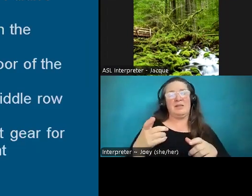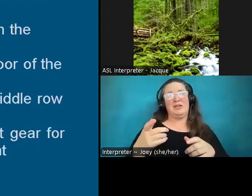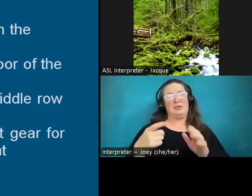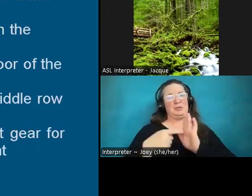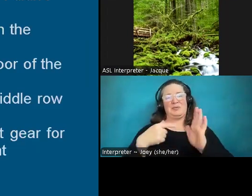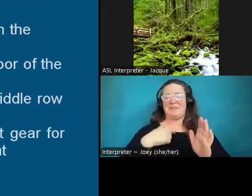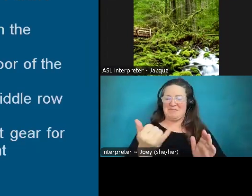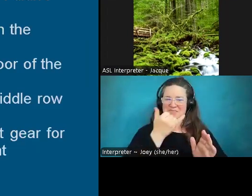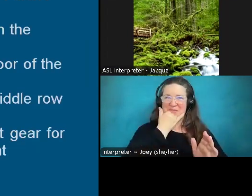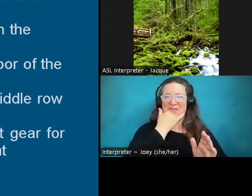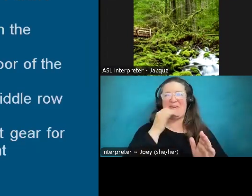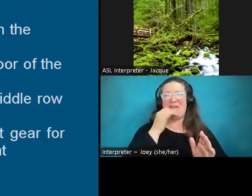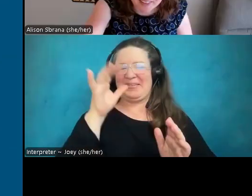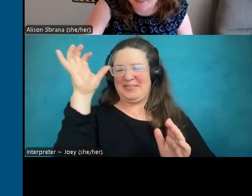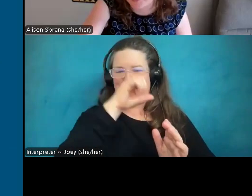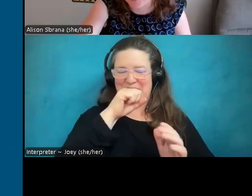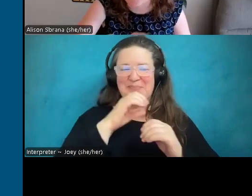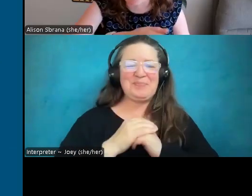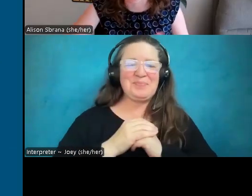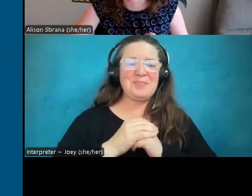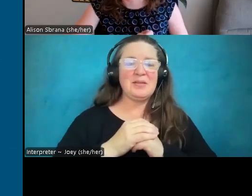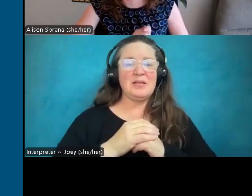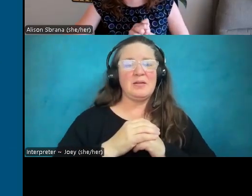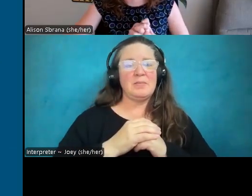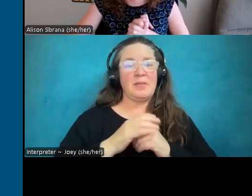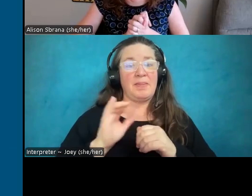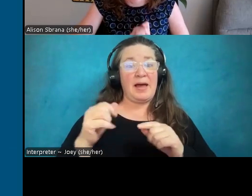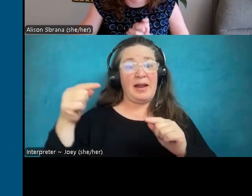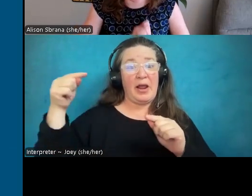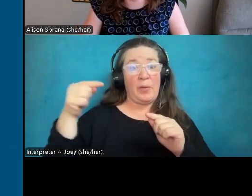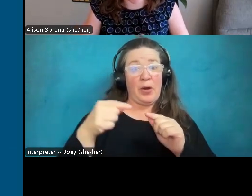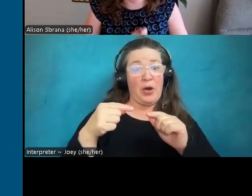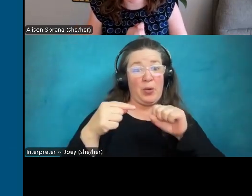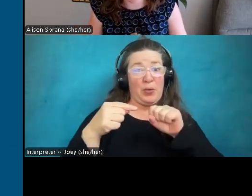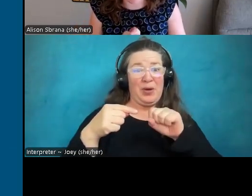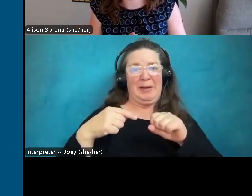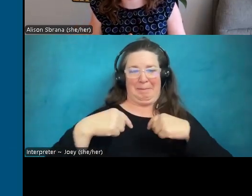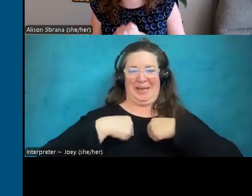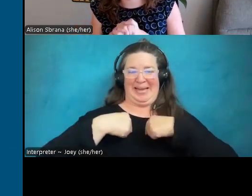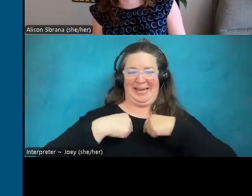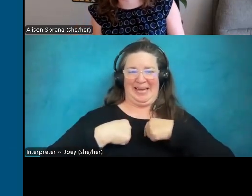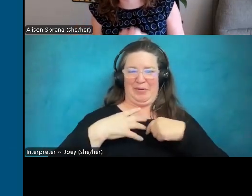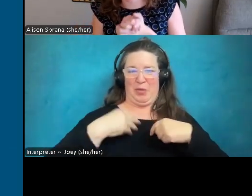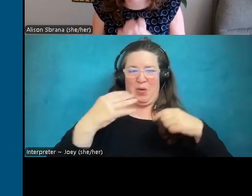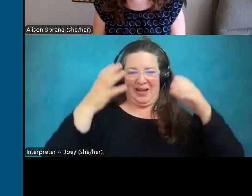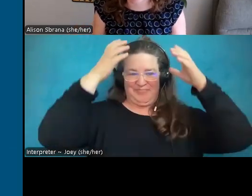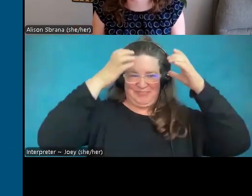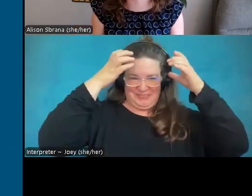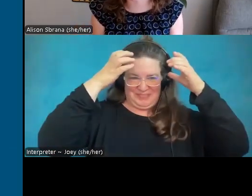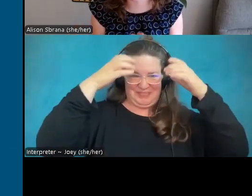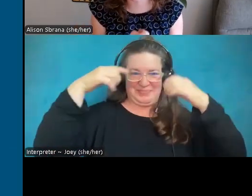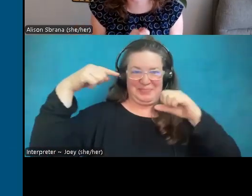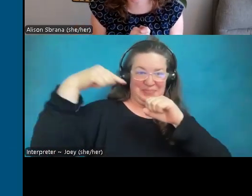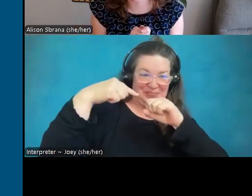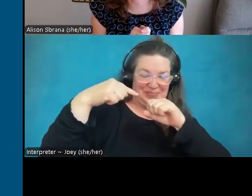So, I'm the one that the little arrow is pointing to. That is actually me in that boat for real. I don't know if